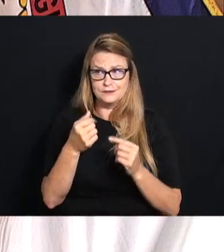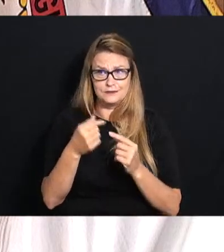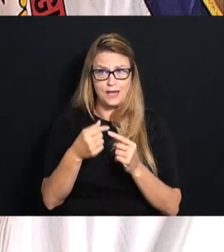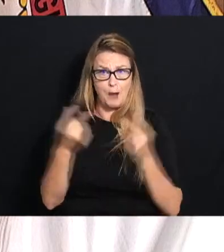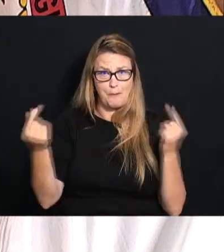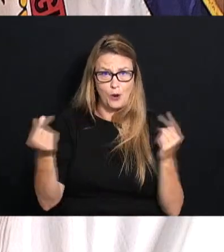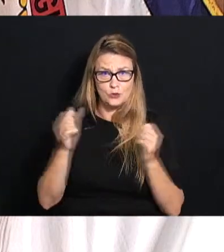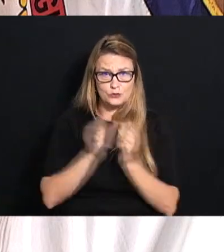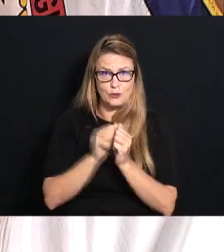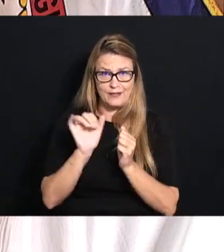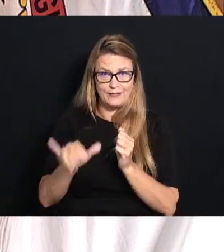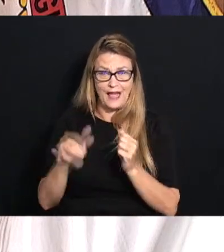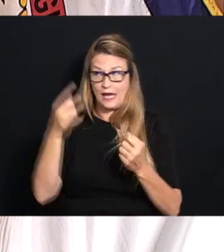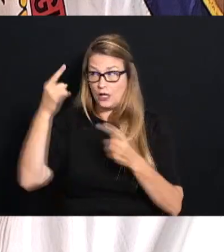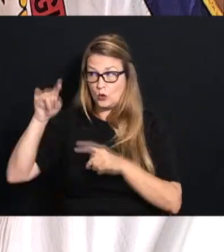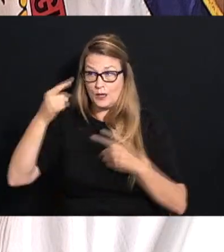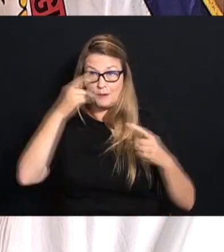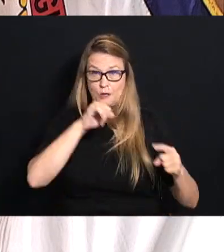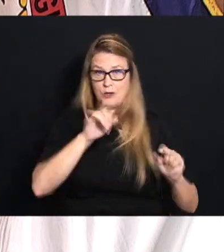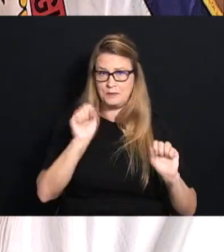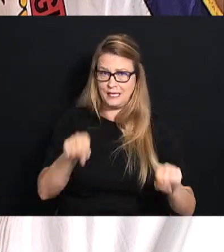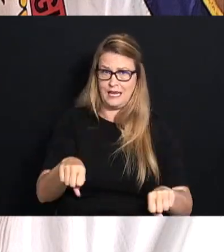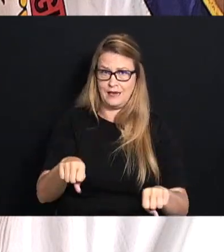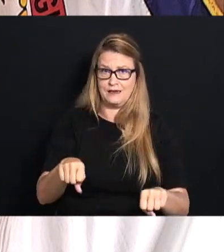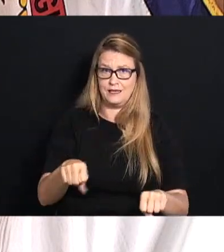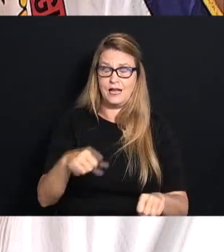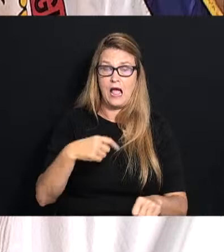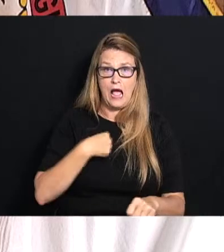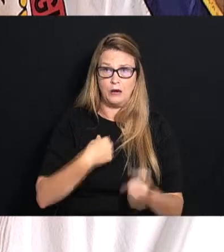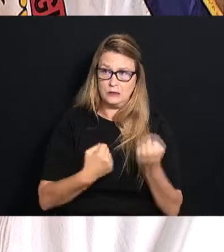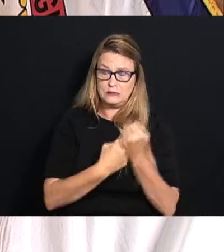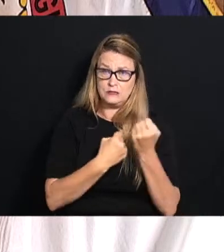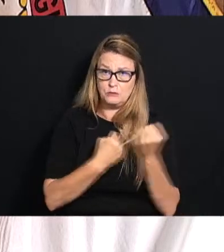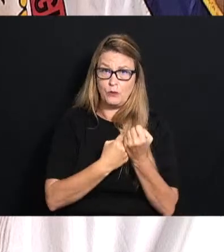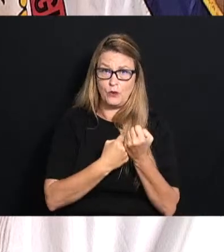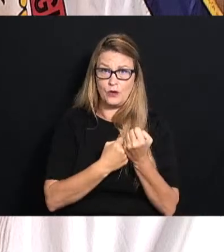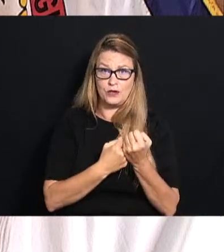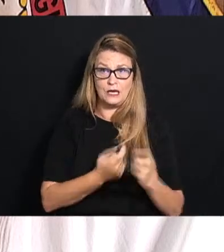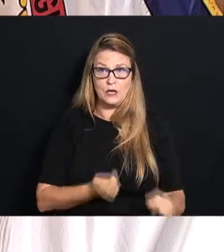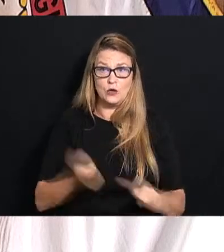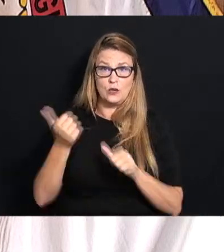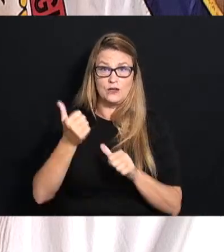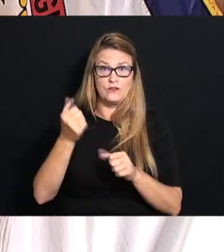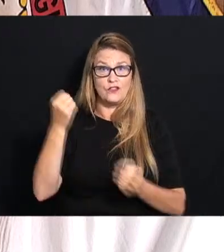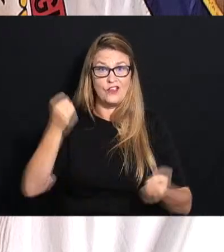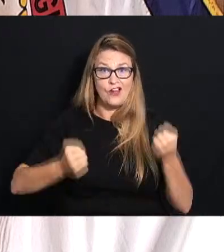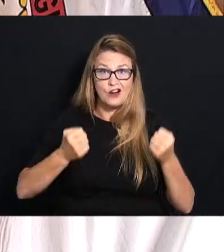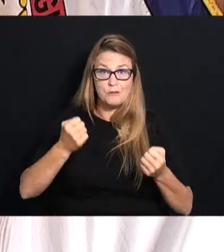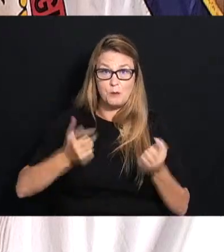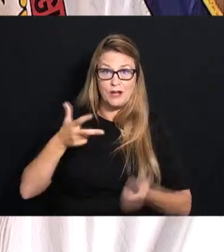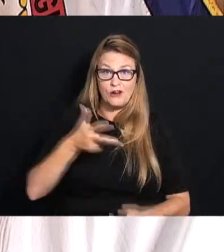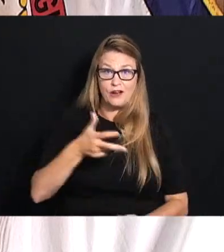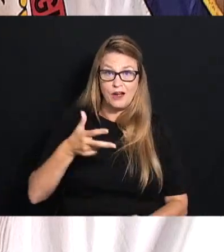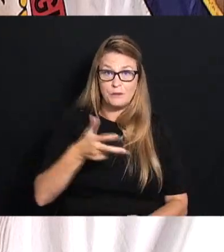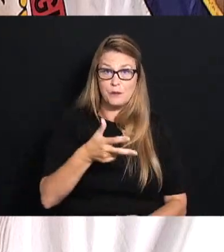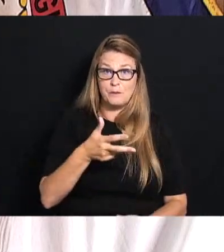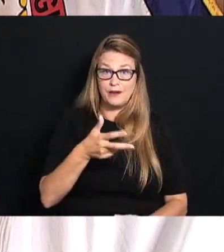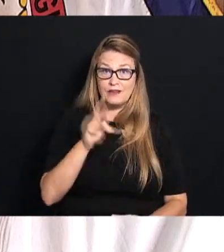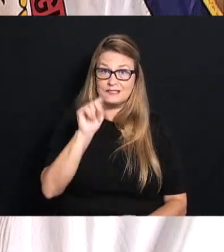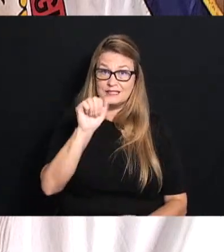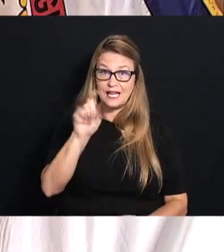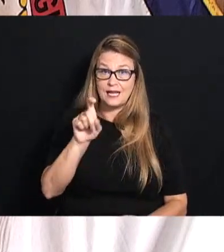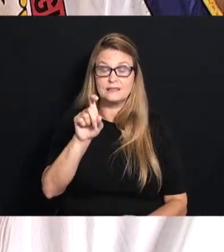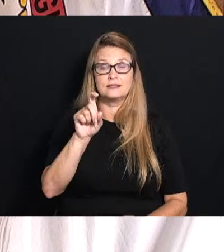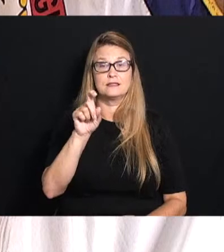compromise. I would be all in favor of getting rid of the automobile tax or helping